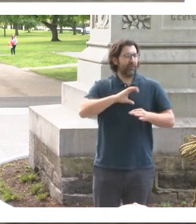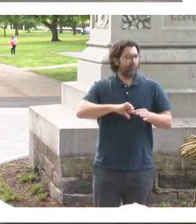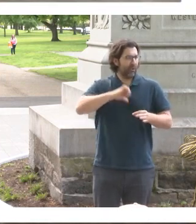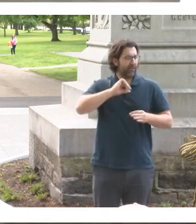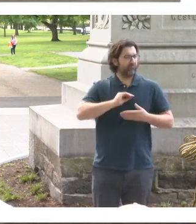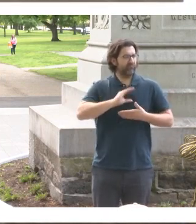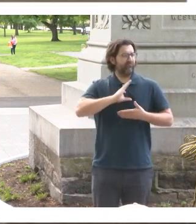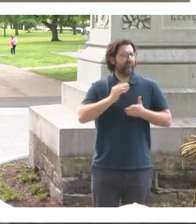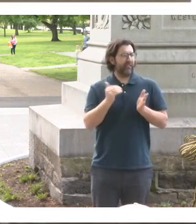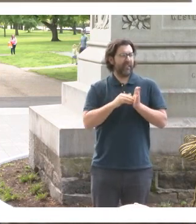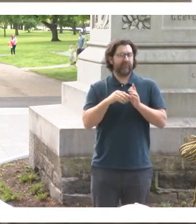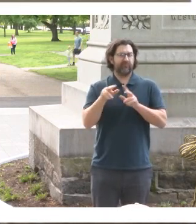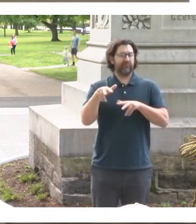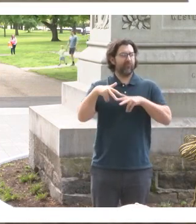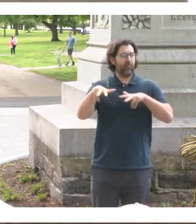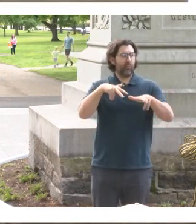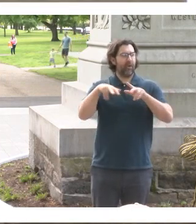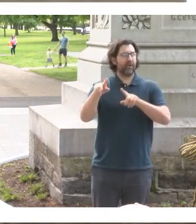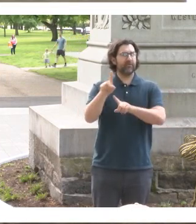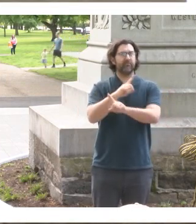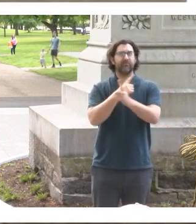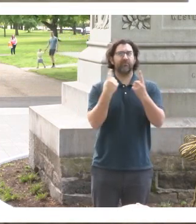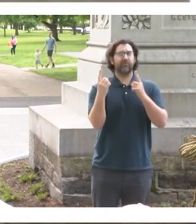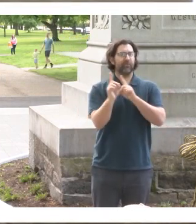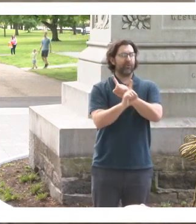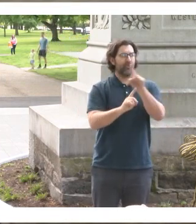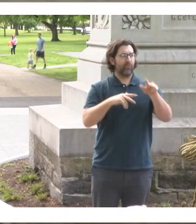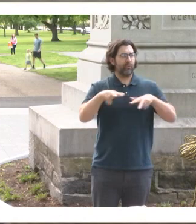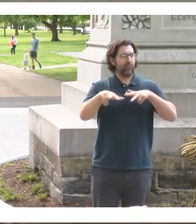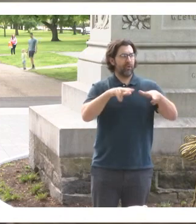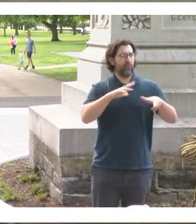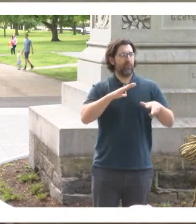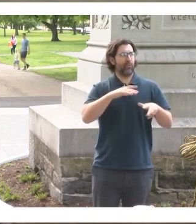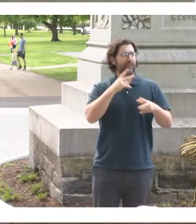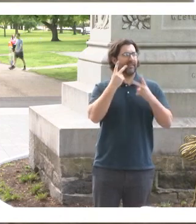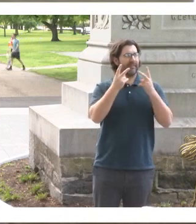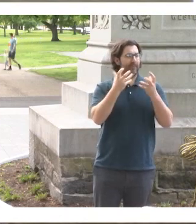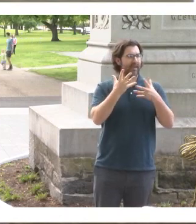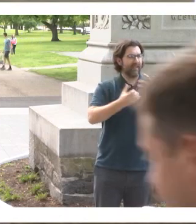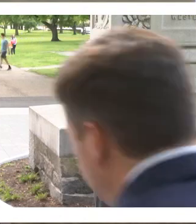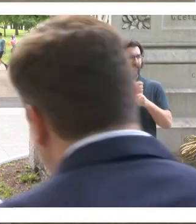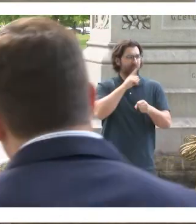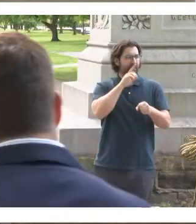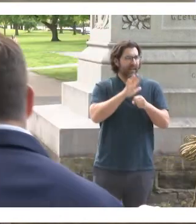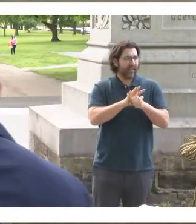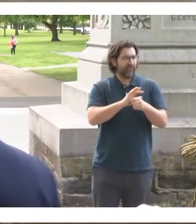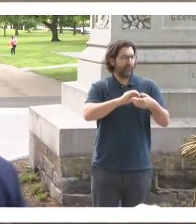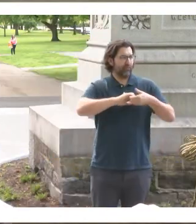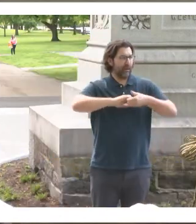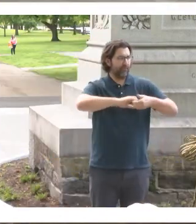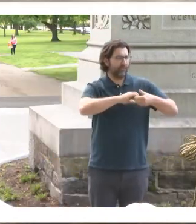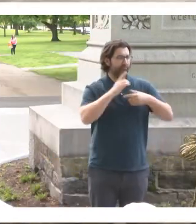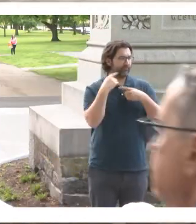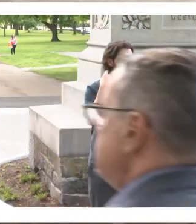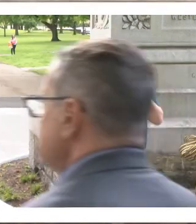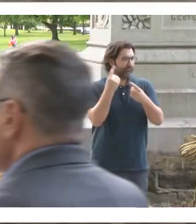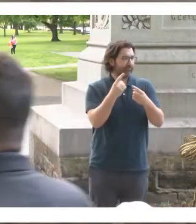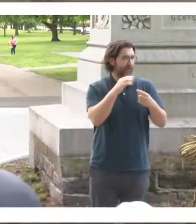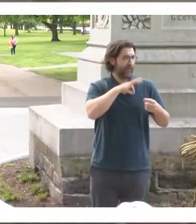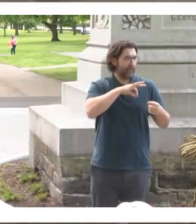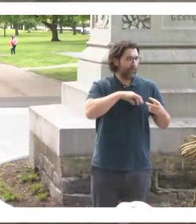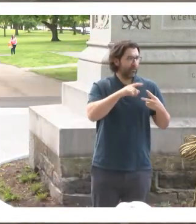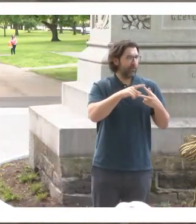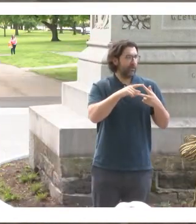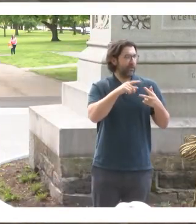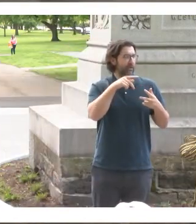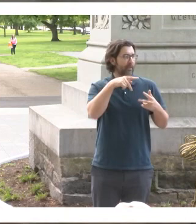walk along the new promenade, we witness the results of years of dedication and collaboration between the City of Pittsburgh,